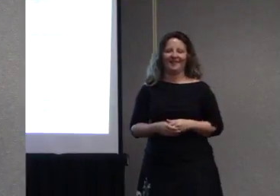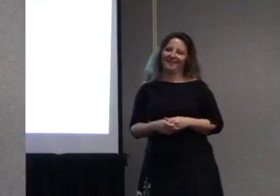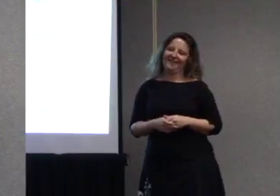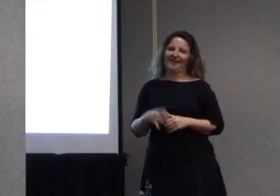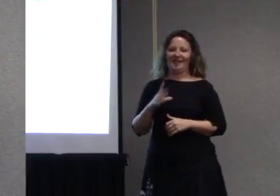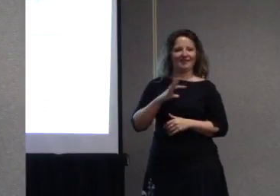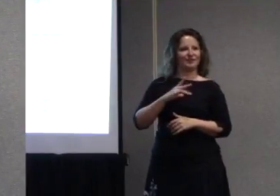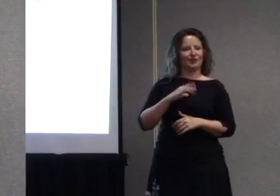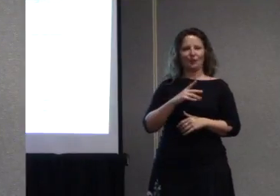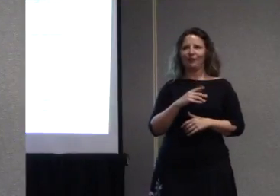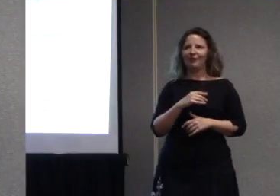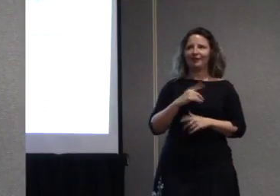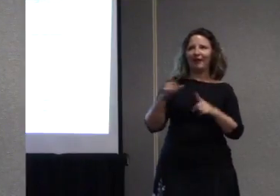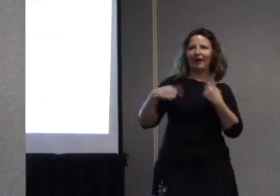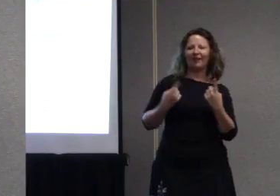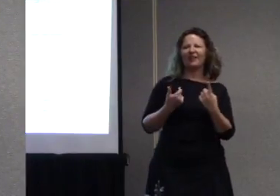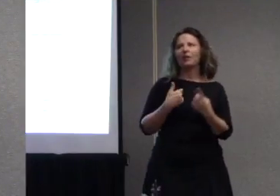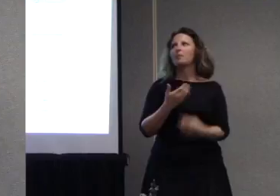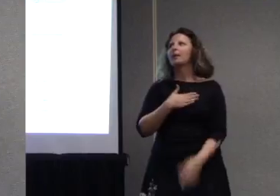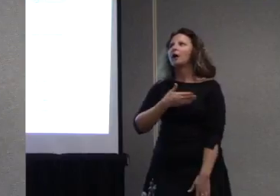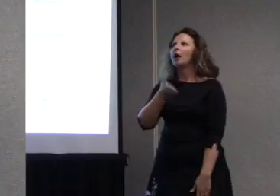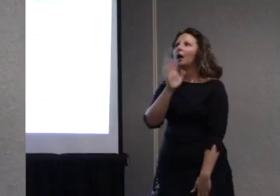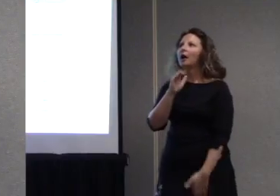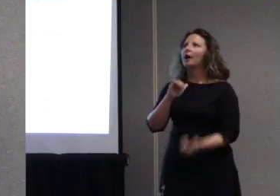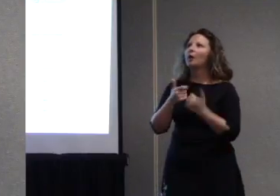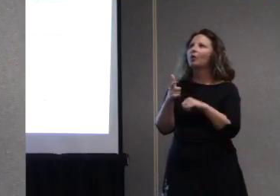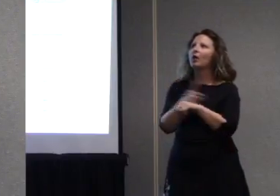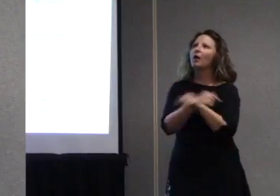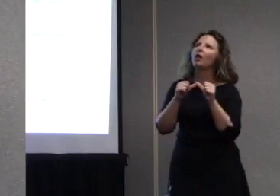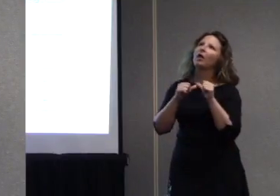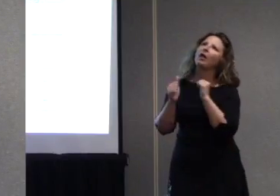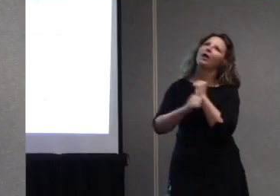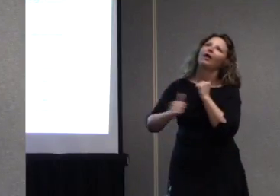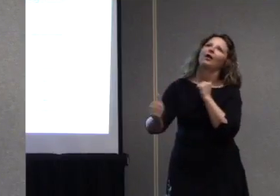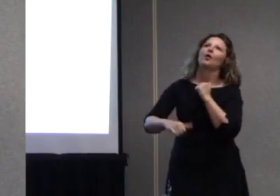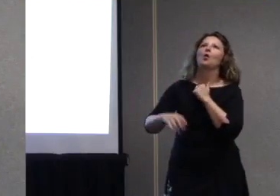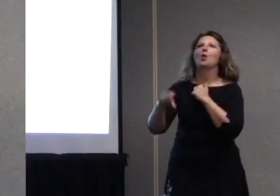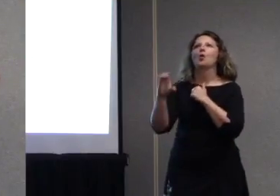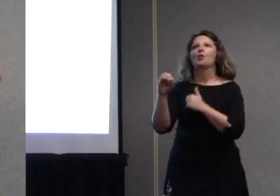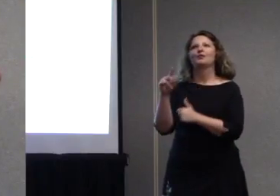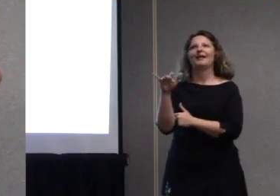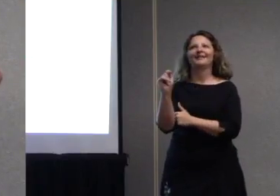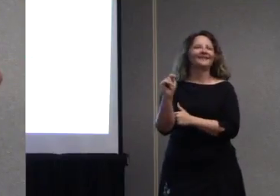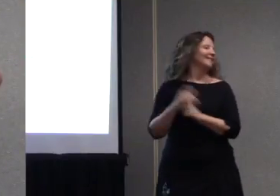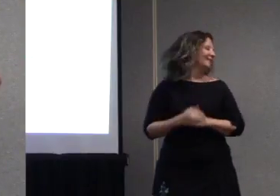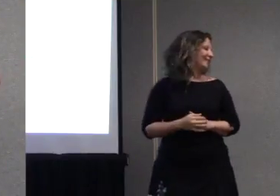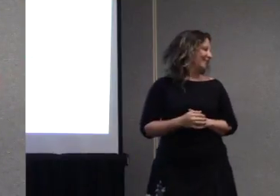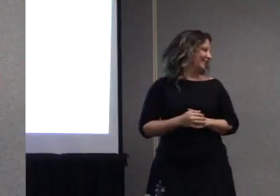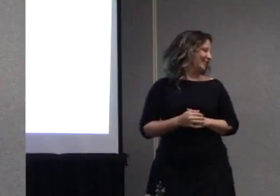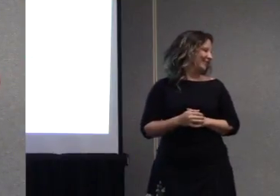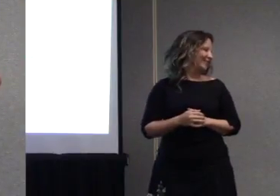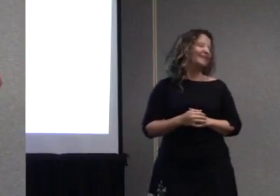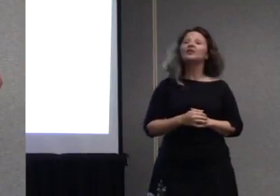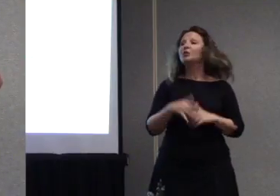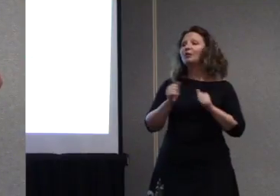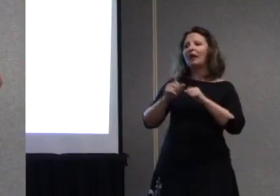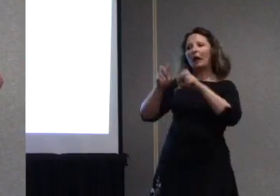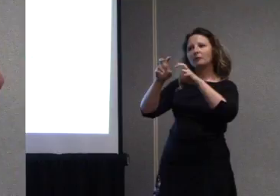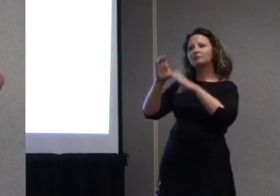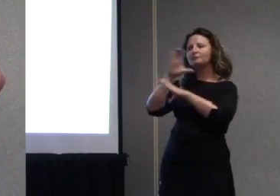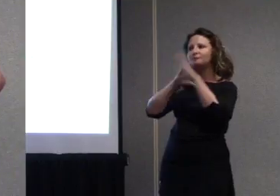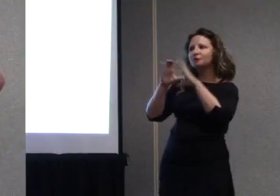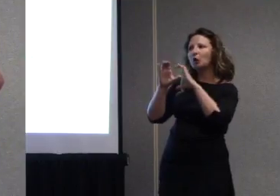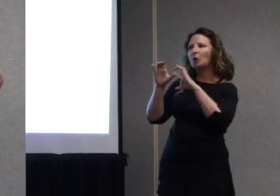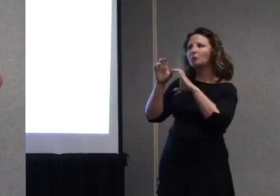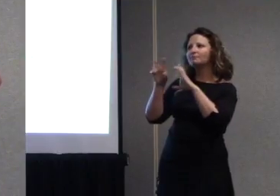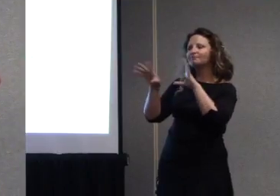is the coolest thing that's been out there. And they're going, oh God, how much longer is he going to drone on about ONET stuff? And